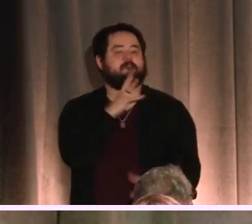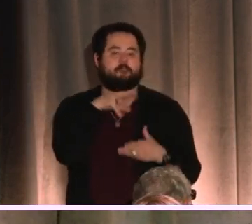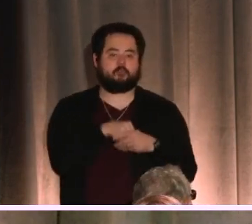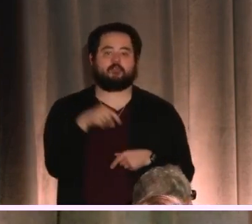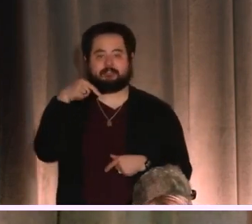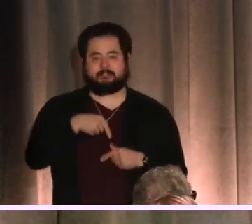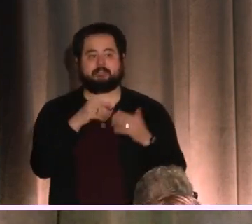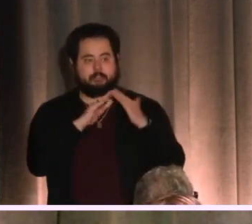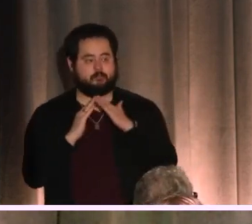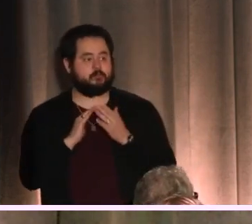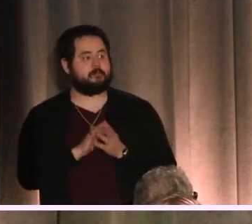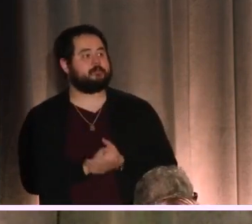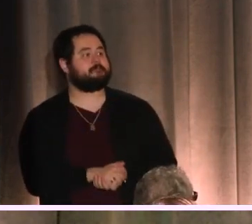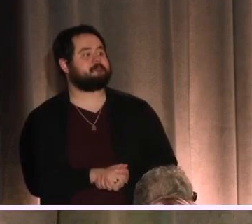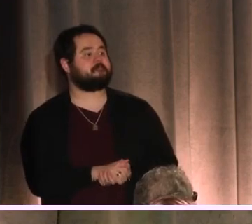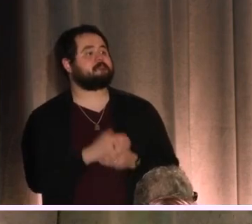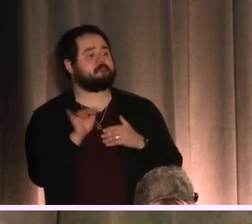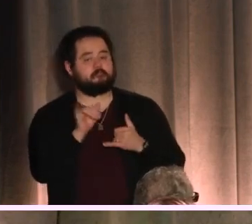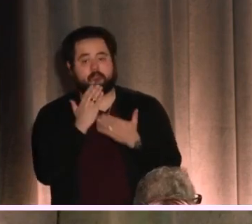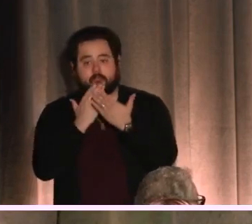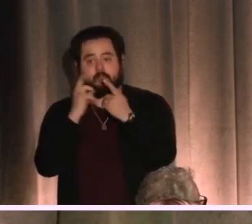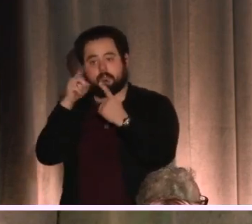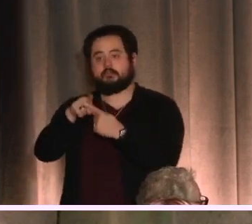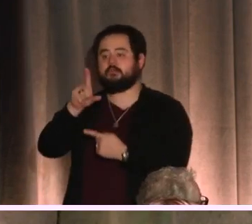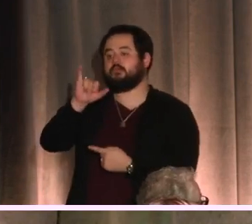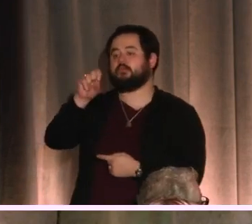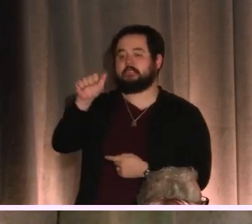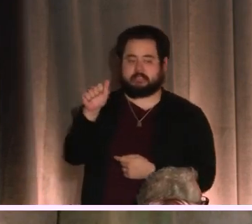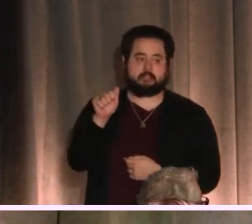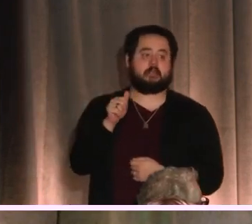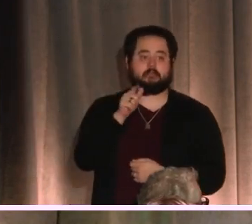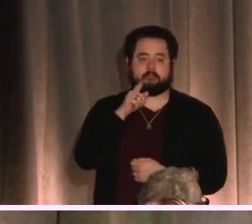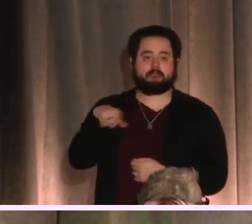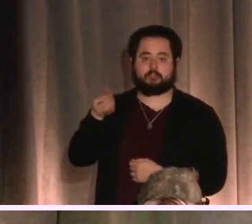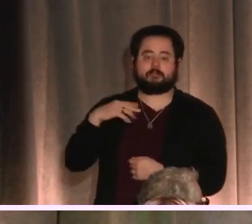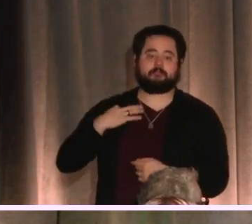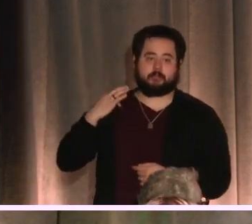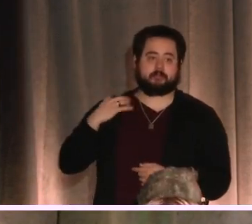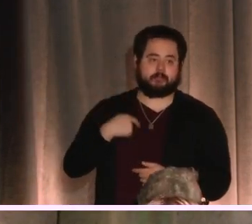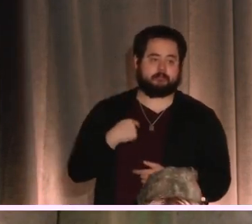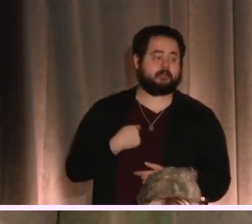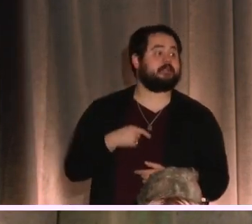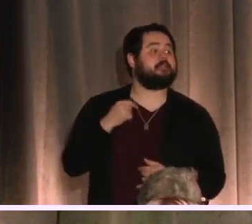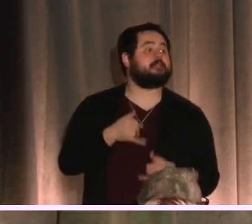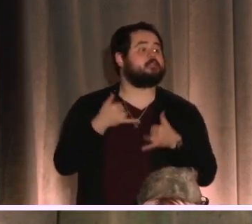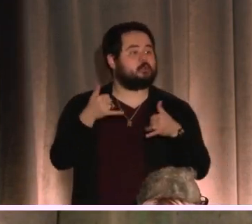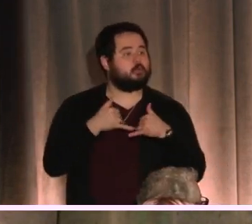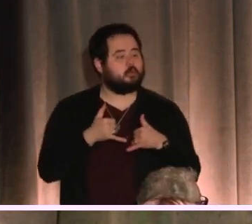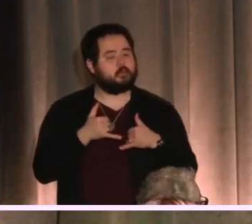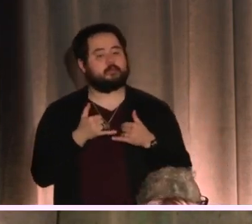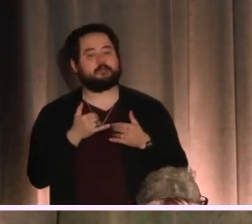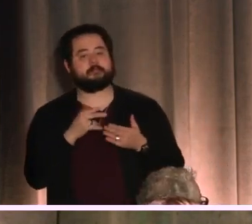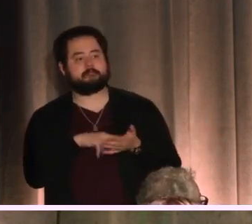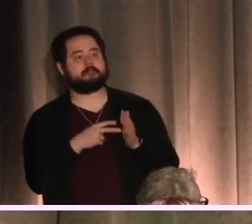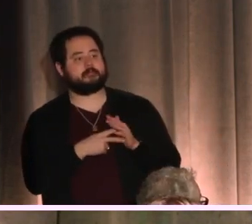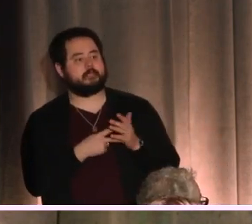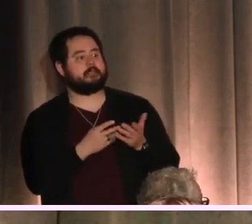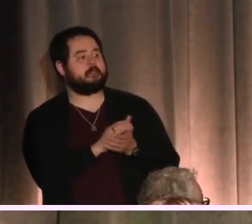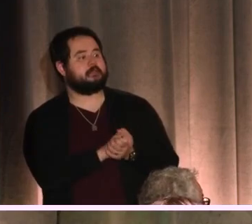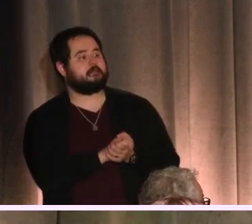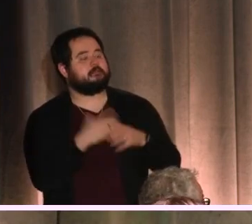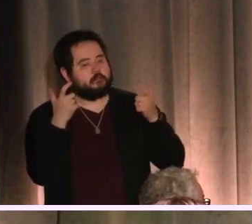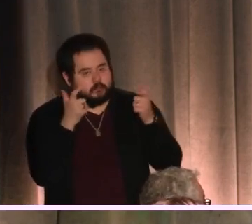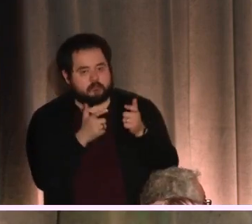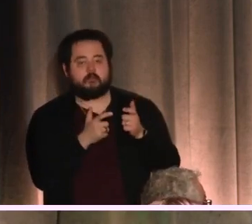also want to thank Lisa, who nominated me. This award, to me, serves as a reminder that small acts of kindness